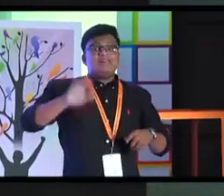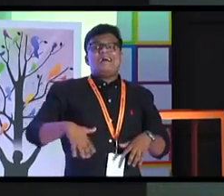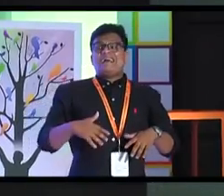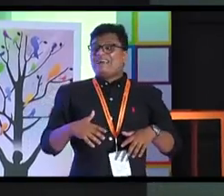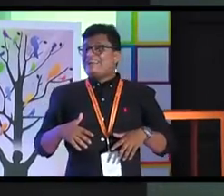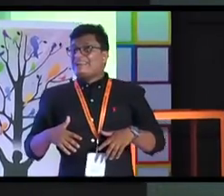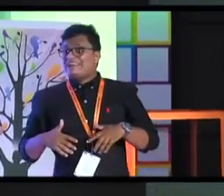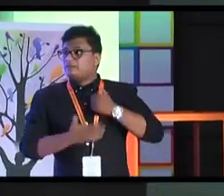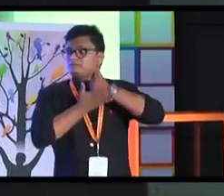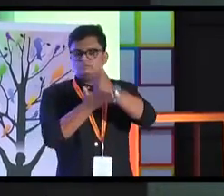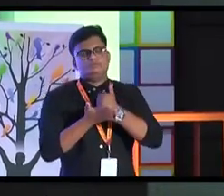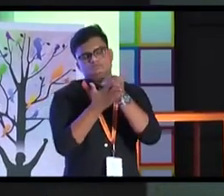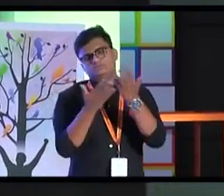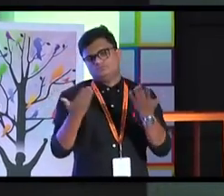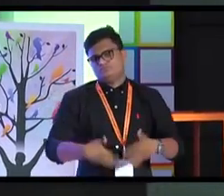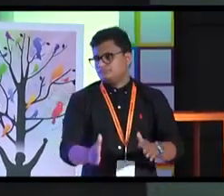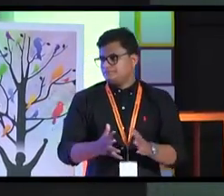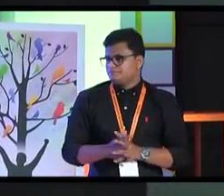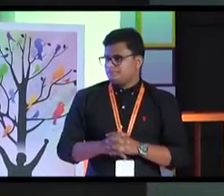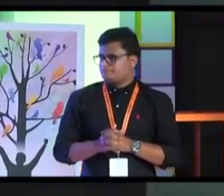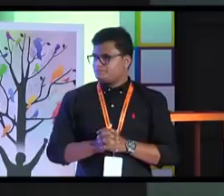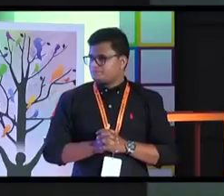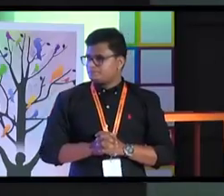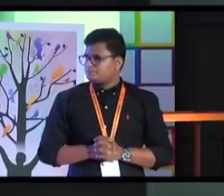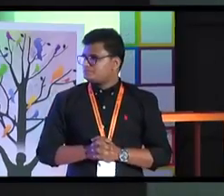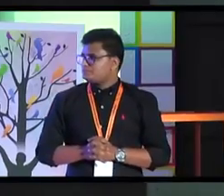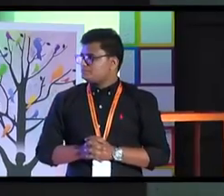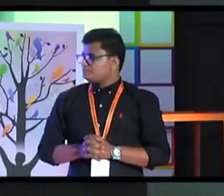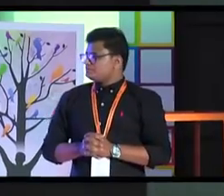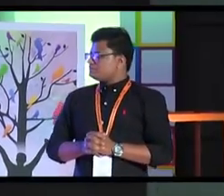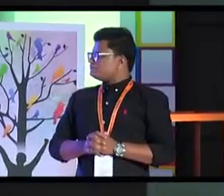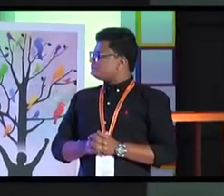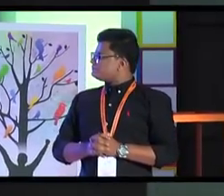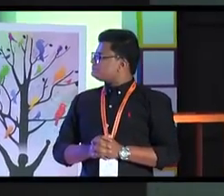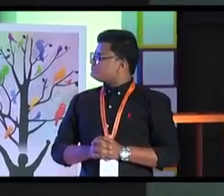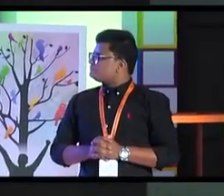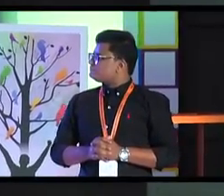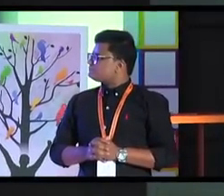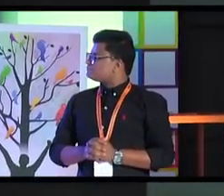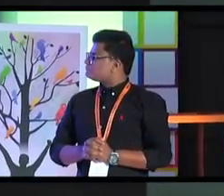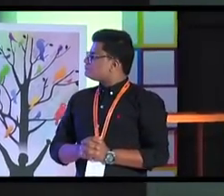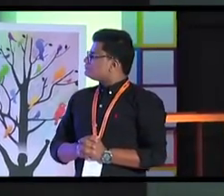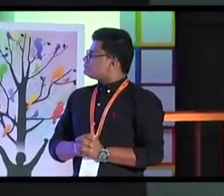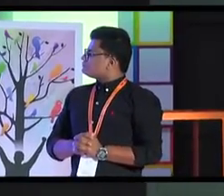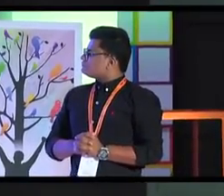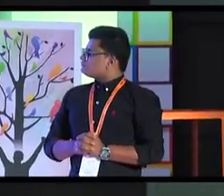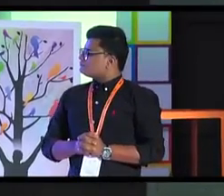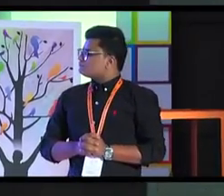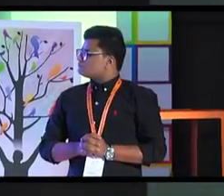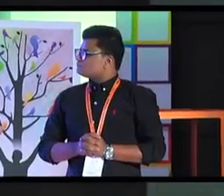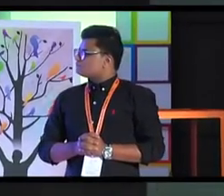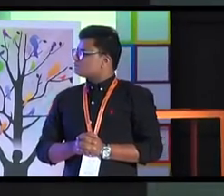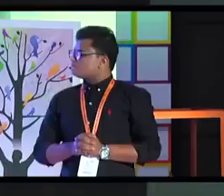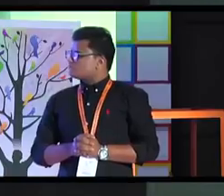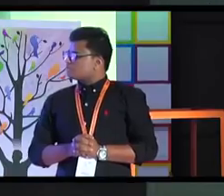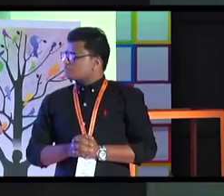for Indian conditions. Partner strategy, we work with partners. Then top-down approach, that is the very important thing because anything that you have to change,